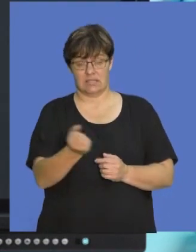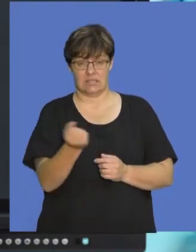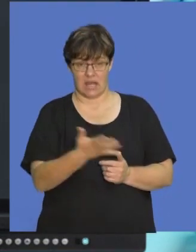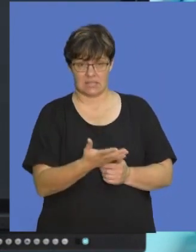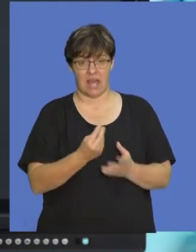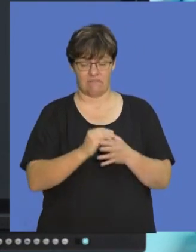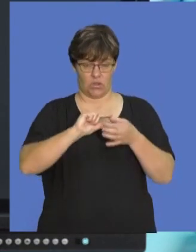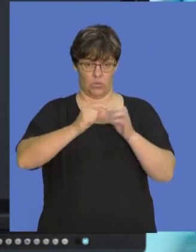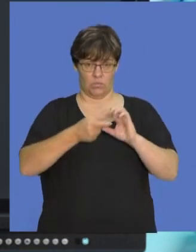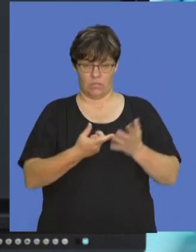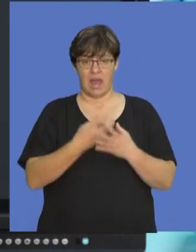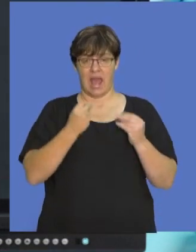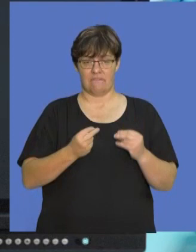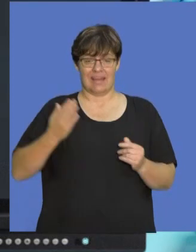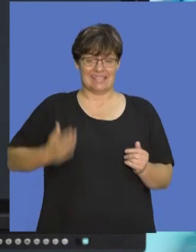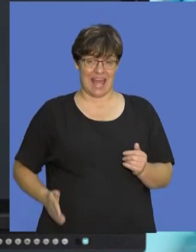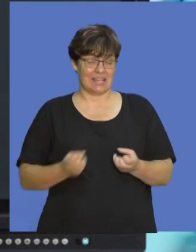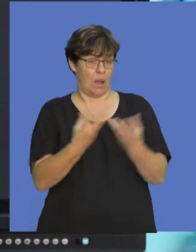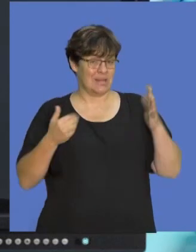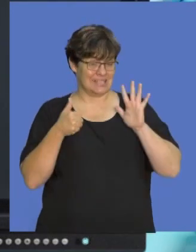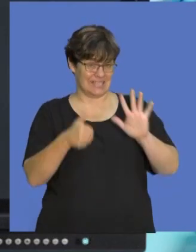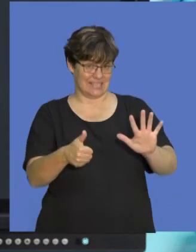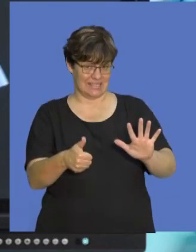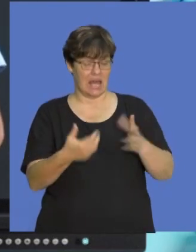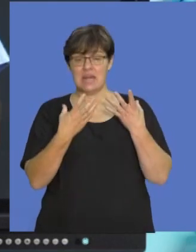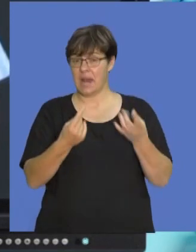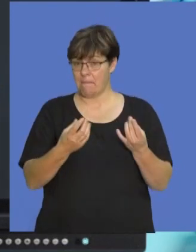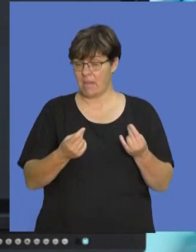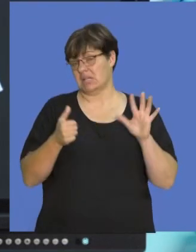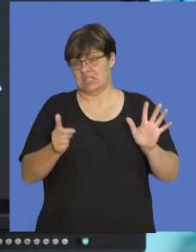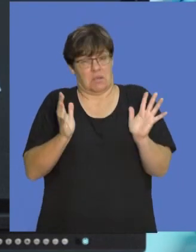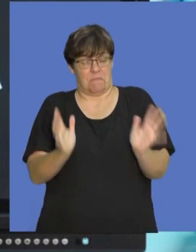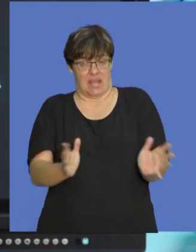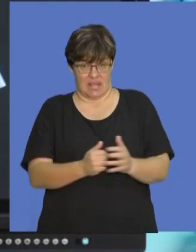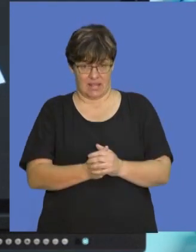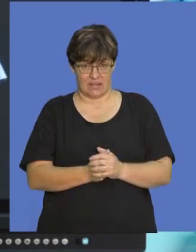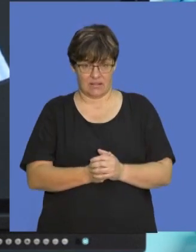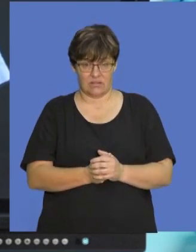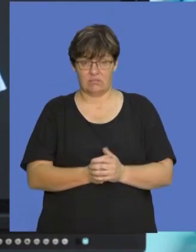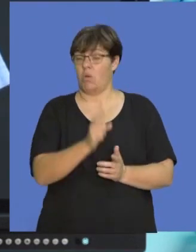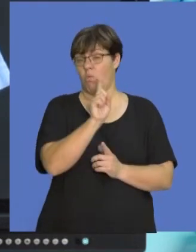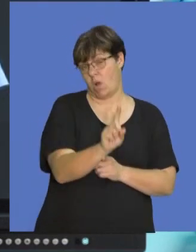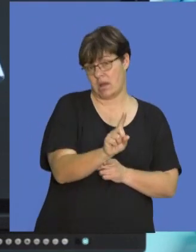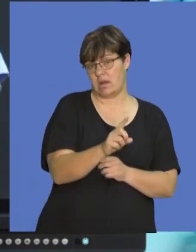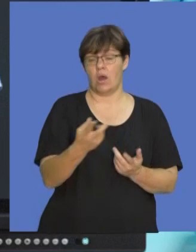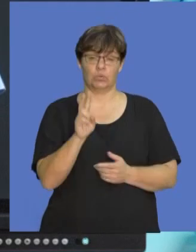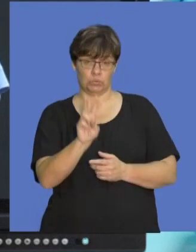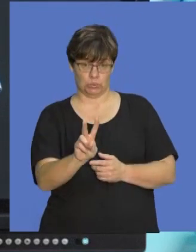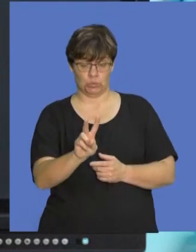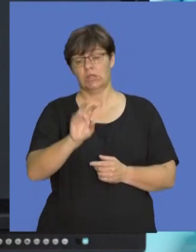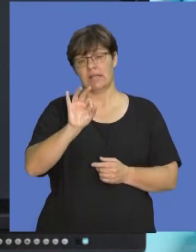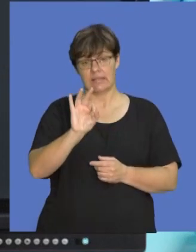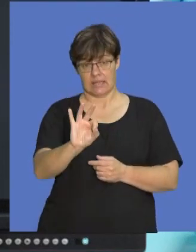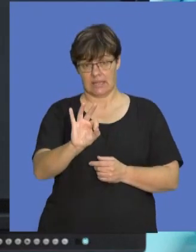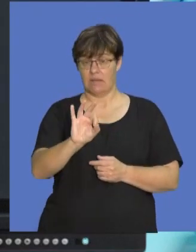recognize that the dice is a cube and it has 6 sides to it. There are only 6 numbers. So the dice can either be a 1,